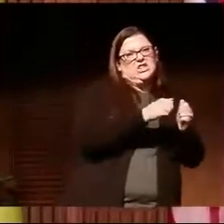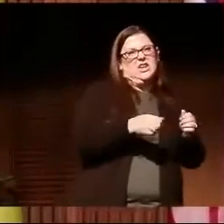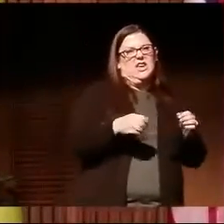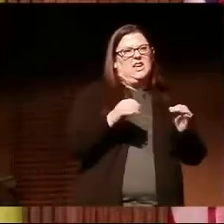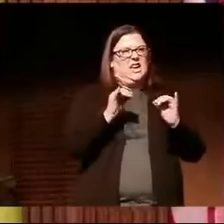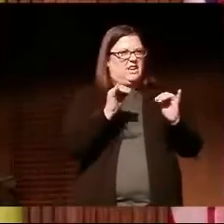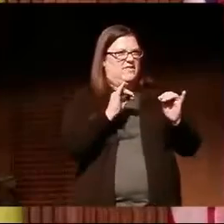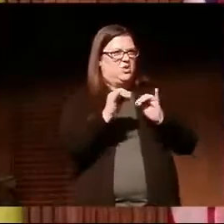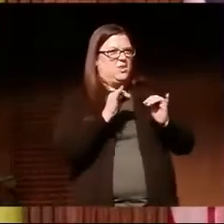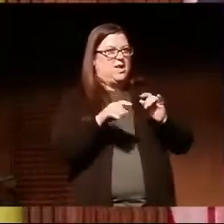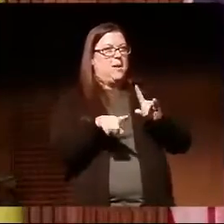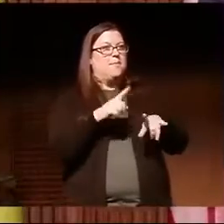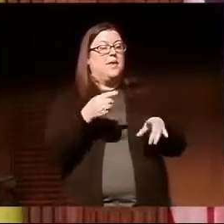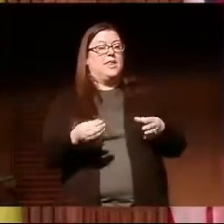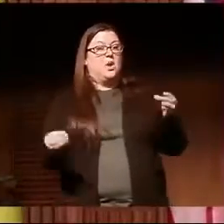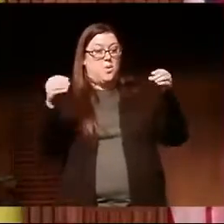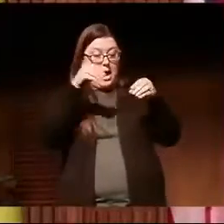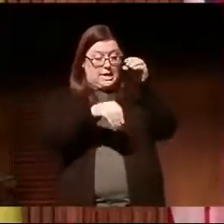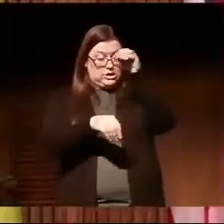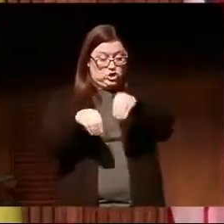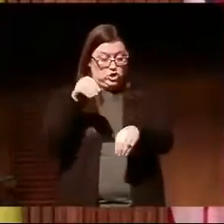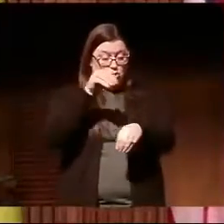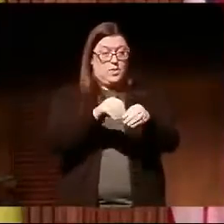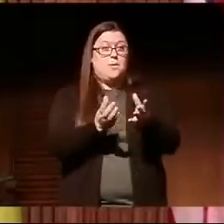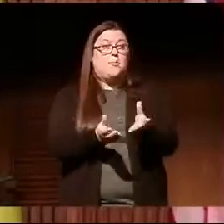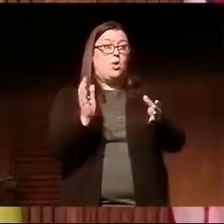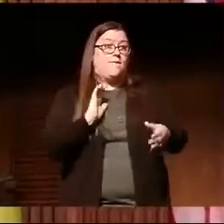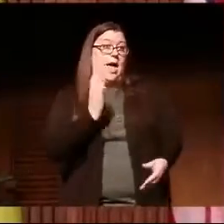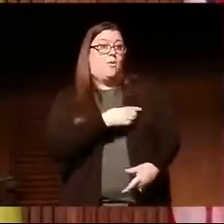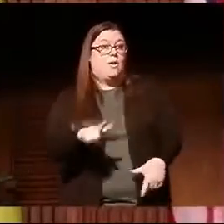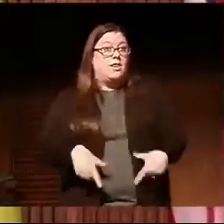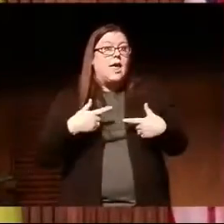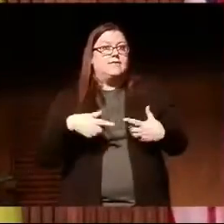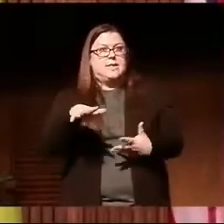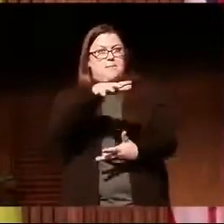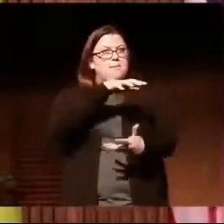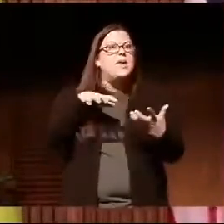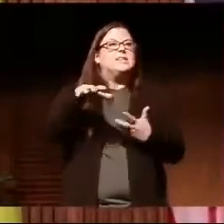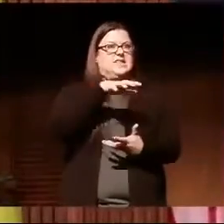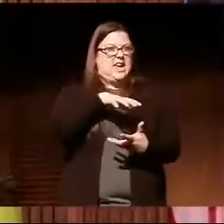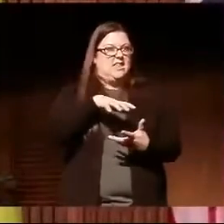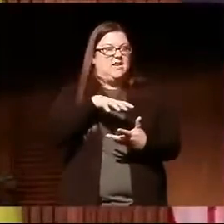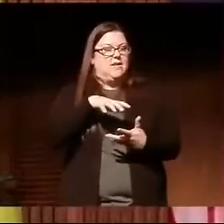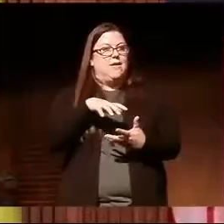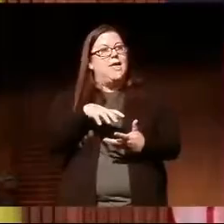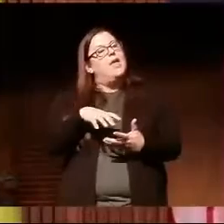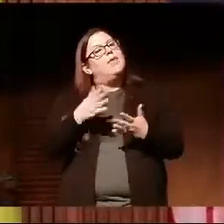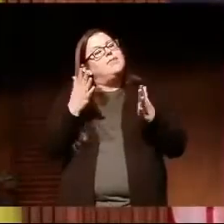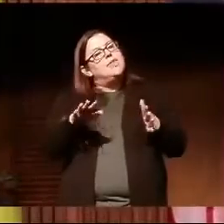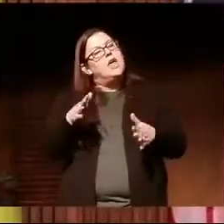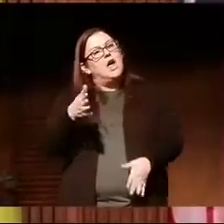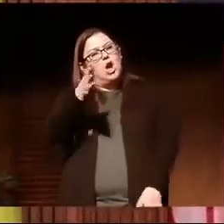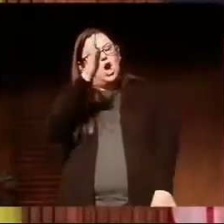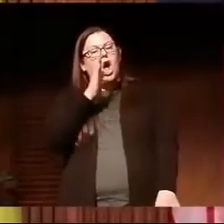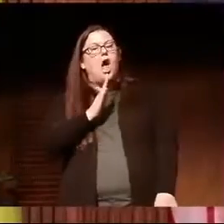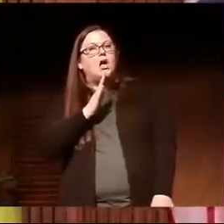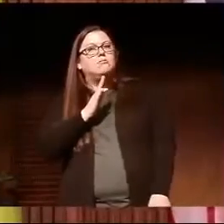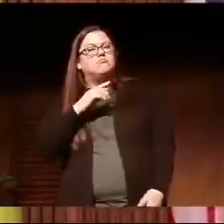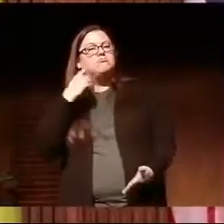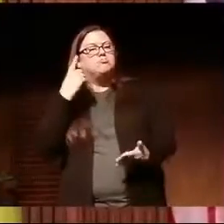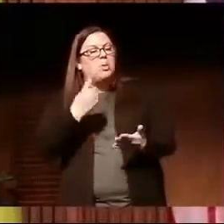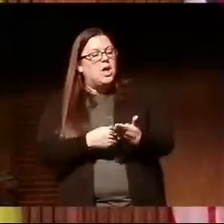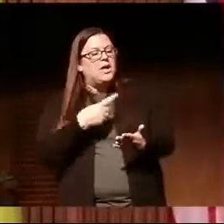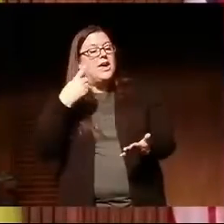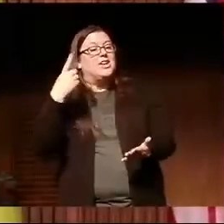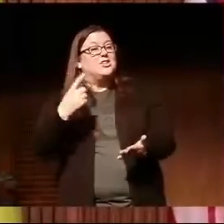lives. And they get mixed together, as it were, and then God will sometimes, occasionally,